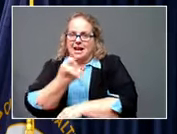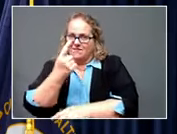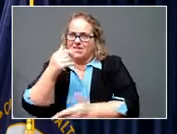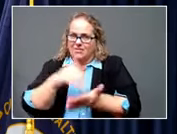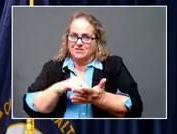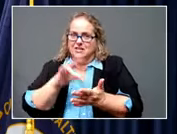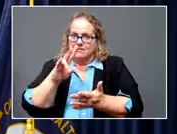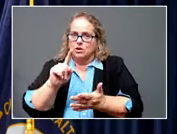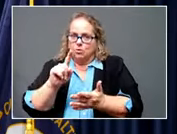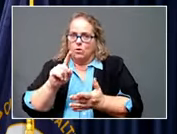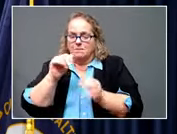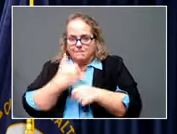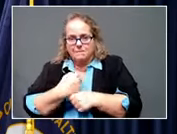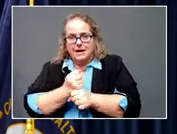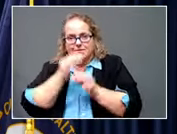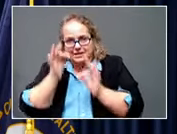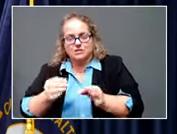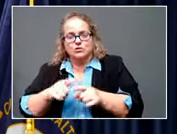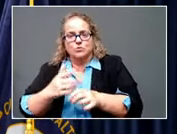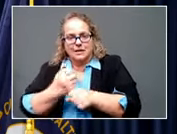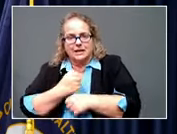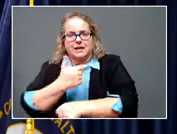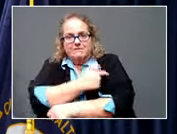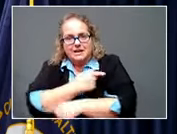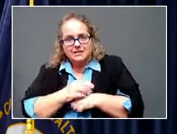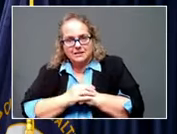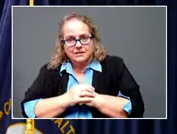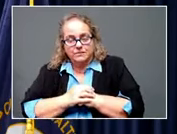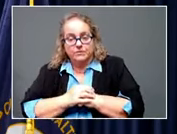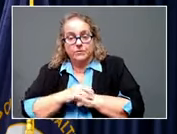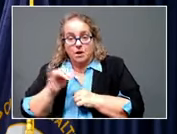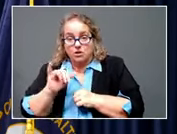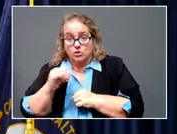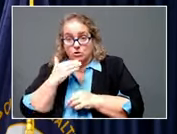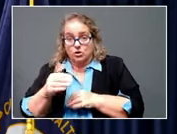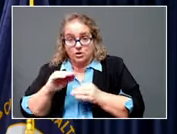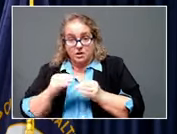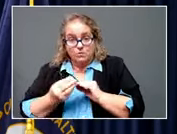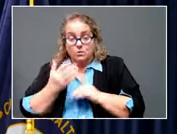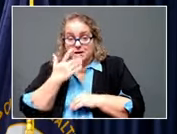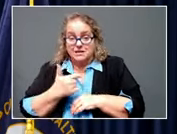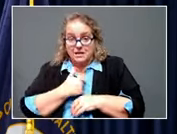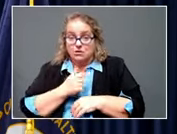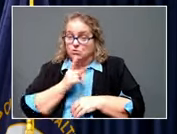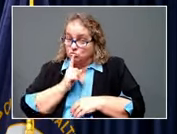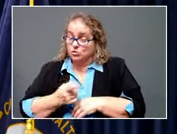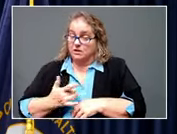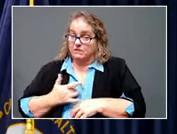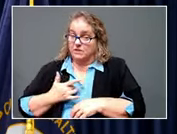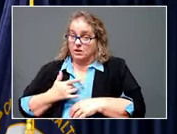the decision to get vaccinated. Also a good number, because I truly believe whether we have another